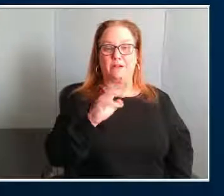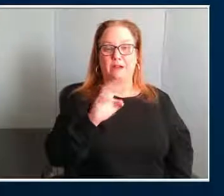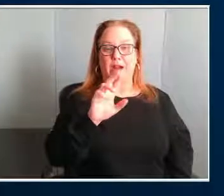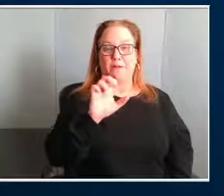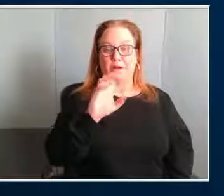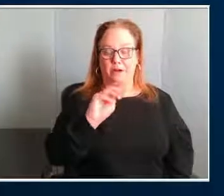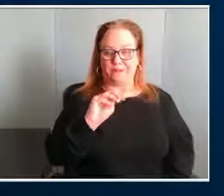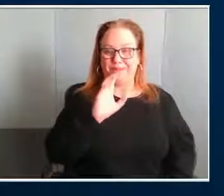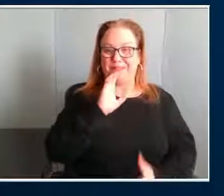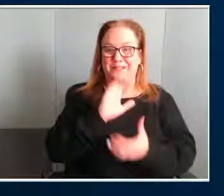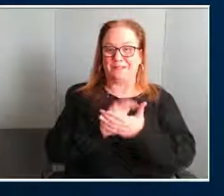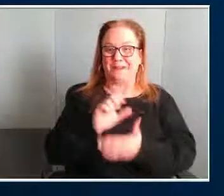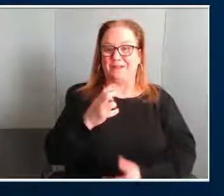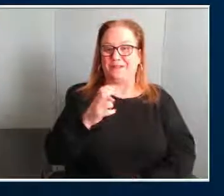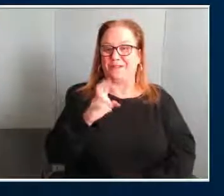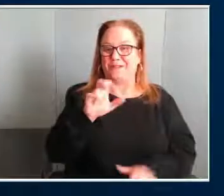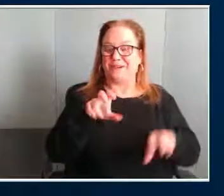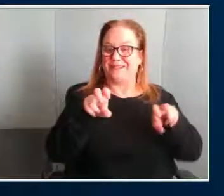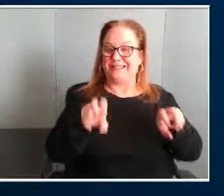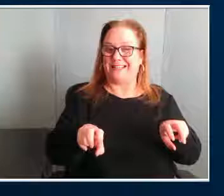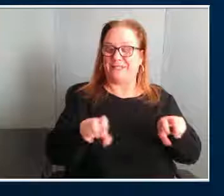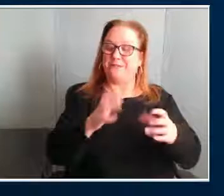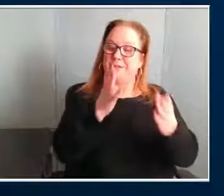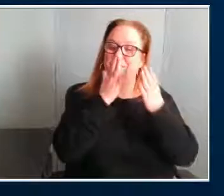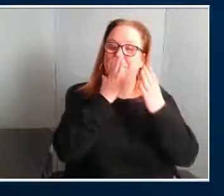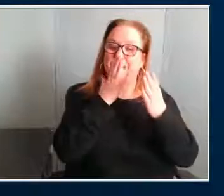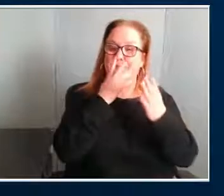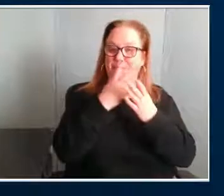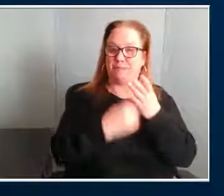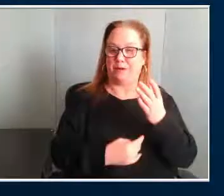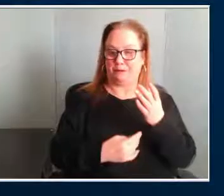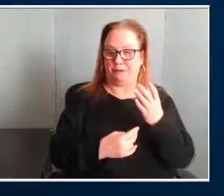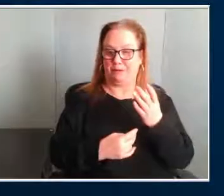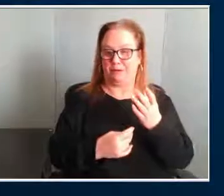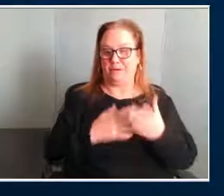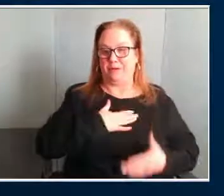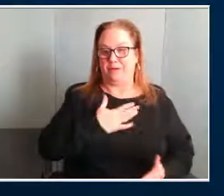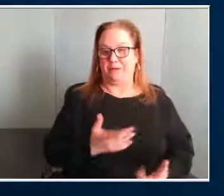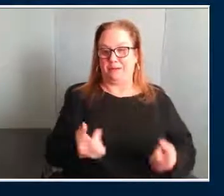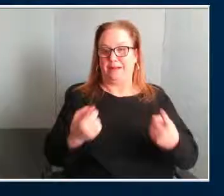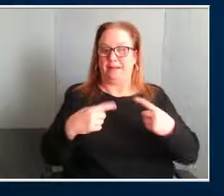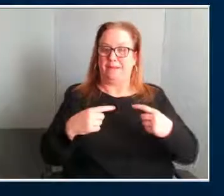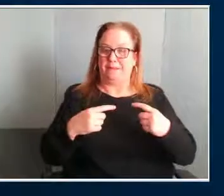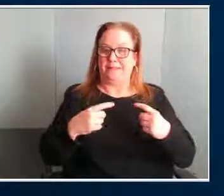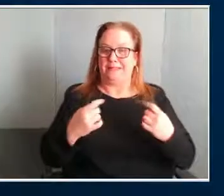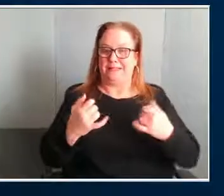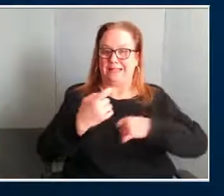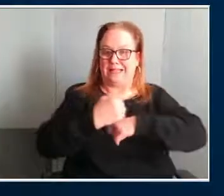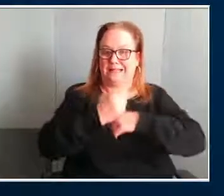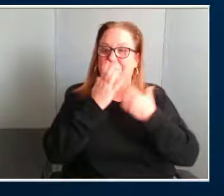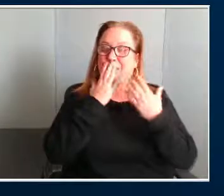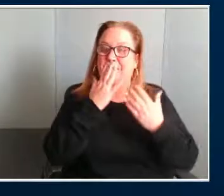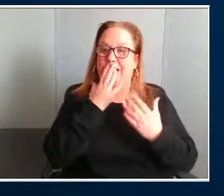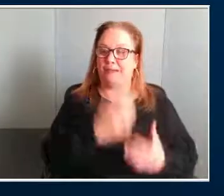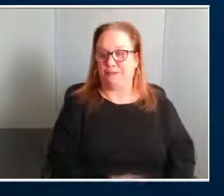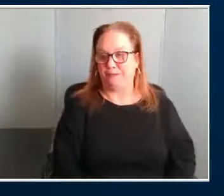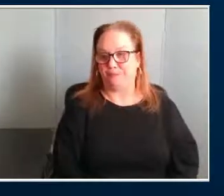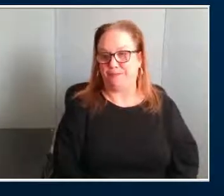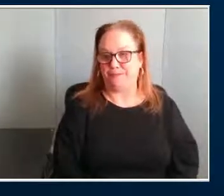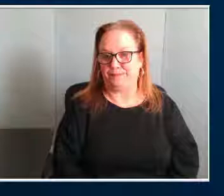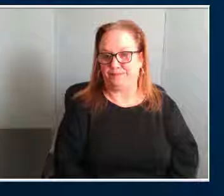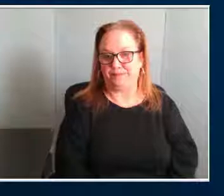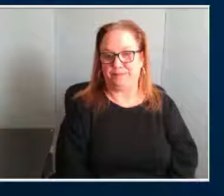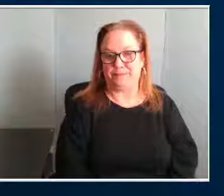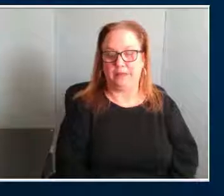wife, Sherry. First of all, thanks to you both for being willing to be a part of our program today. So thank you for being here. And